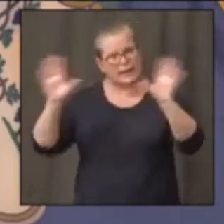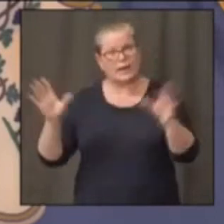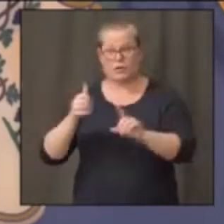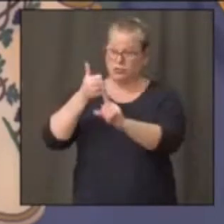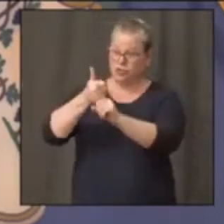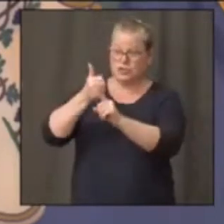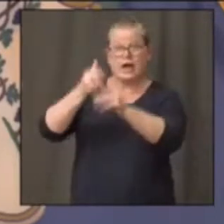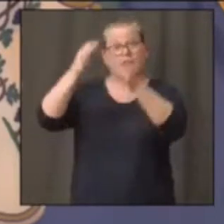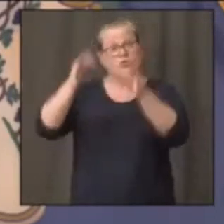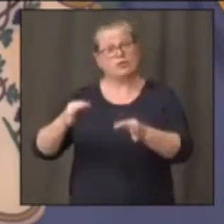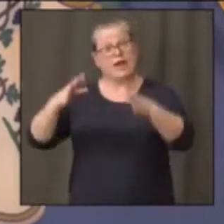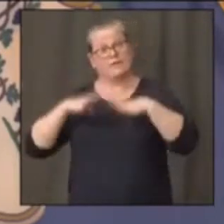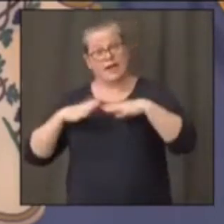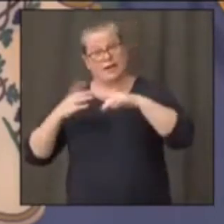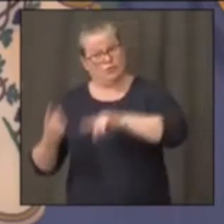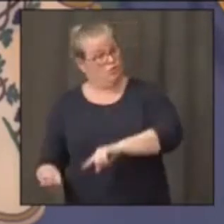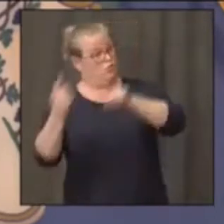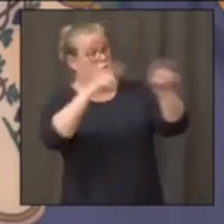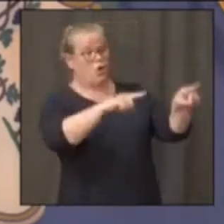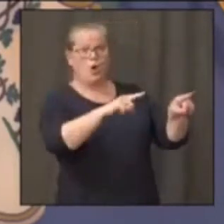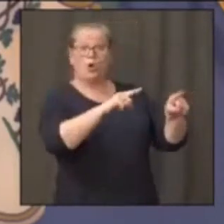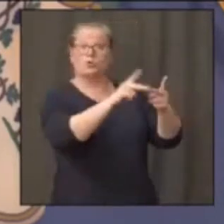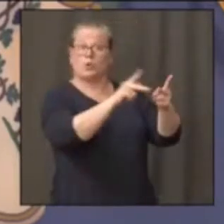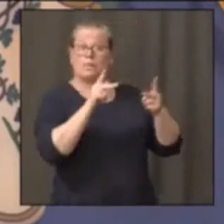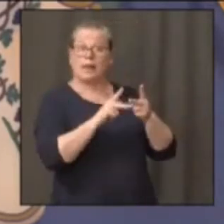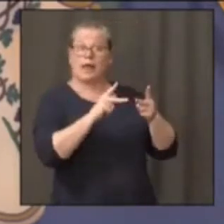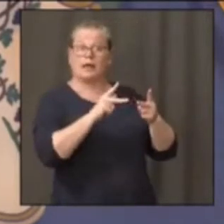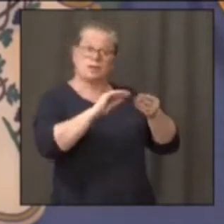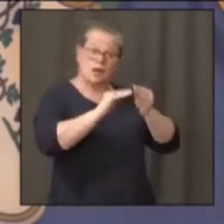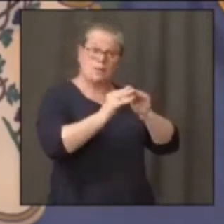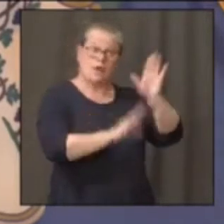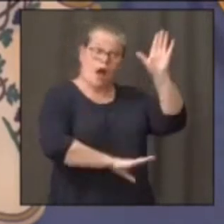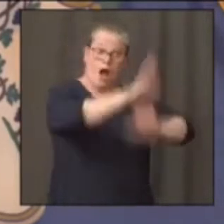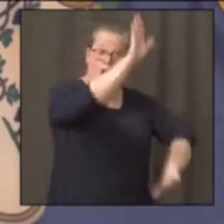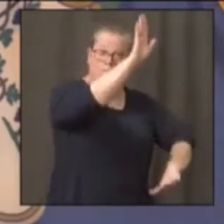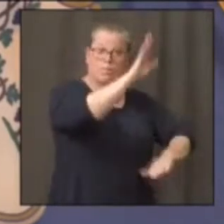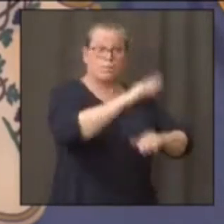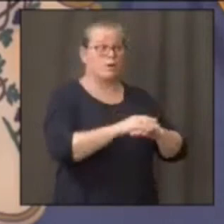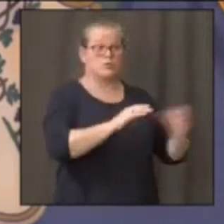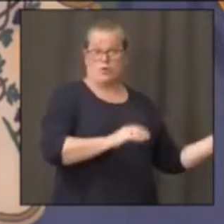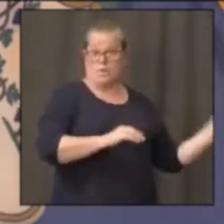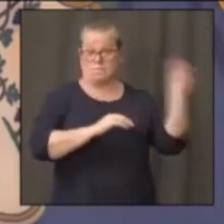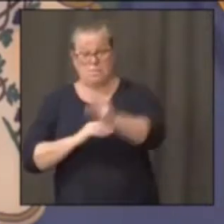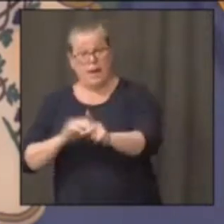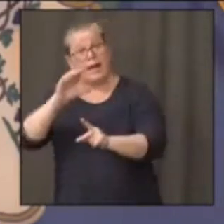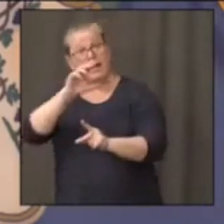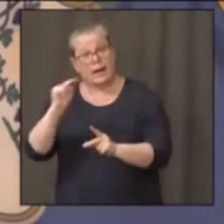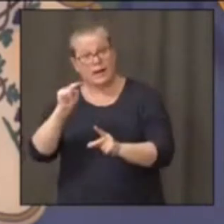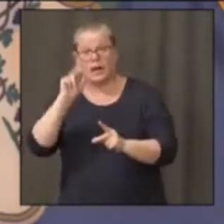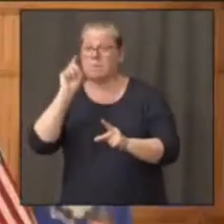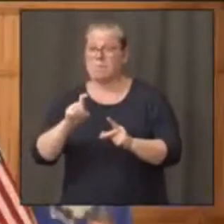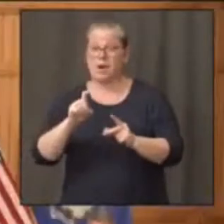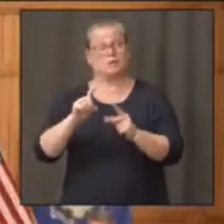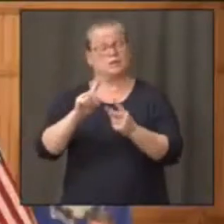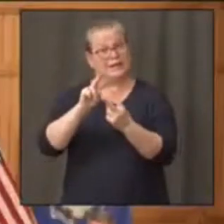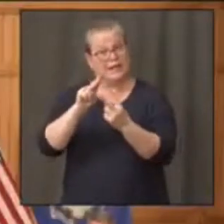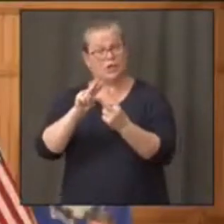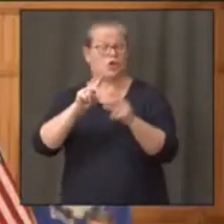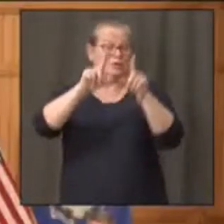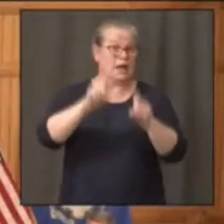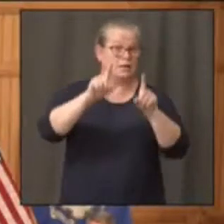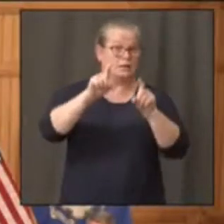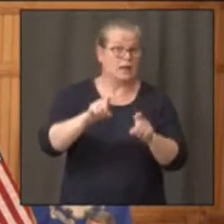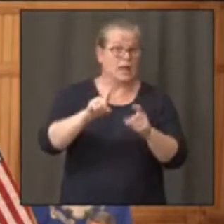for 14 days. And I'm glad that employers will be helping us to enforce that. Are you saying that is what